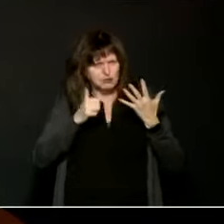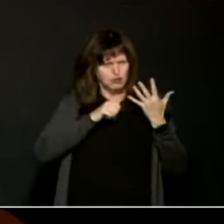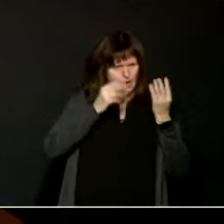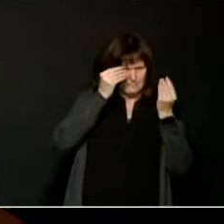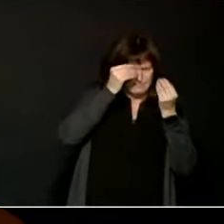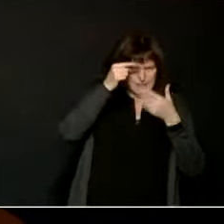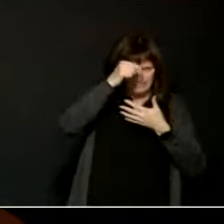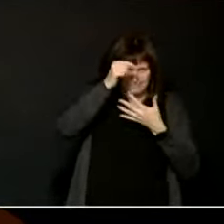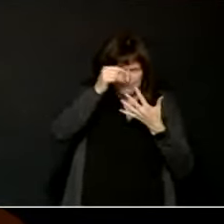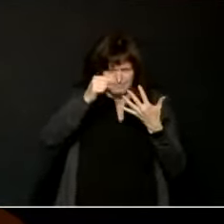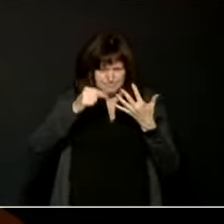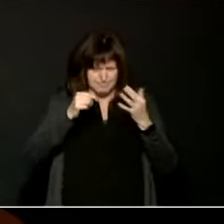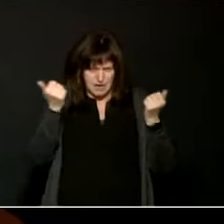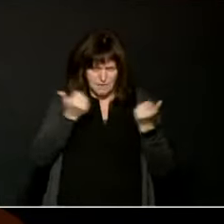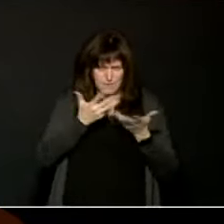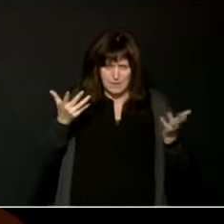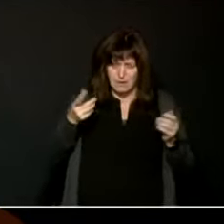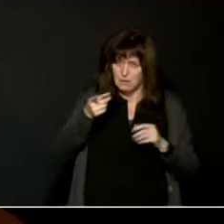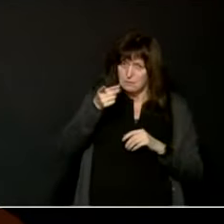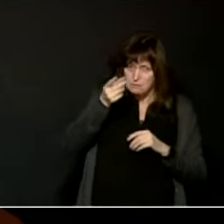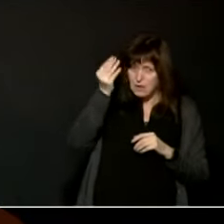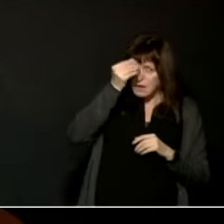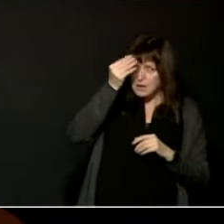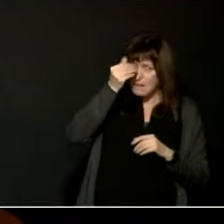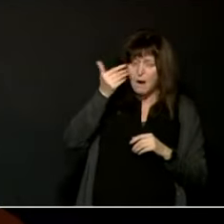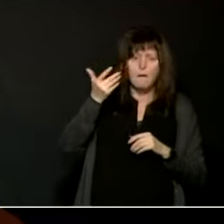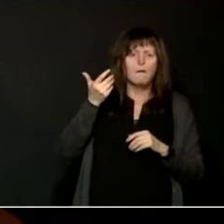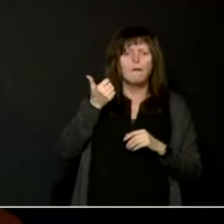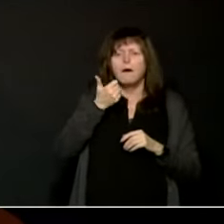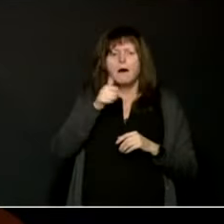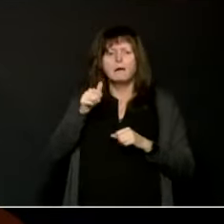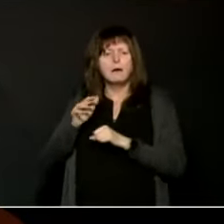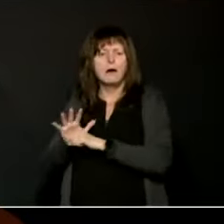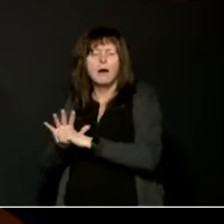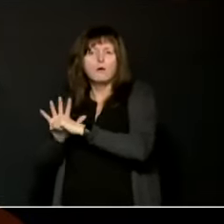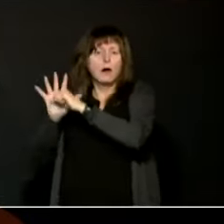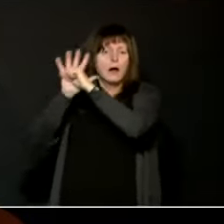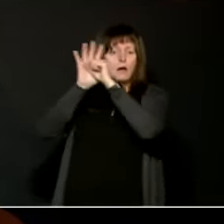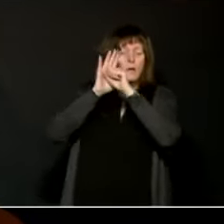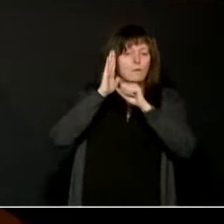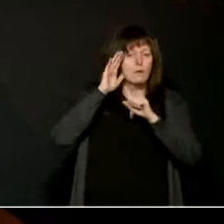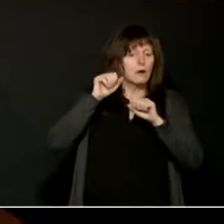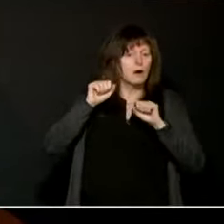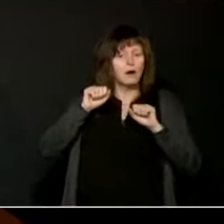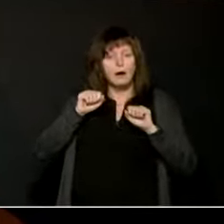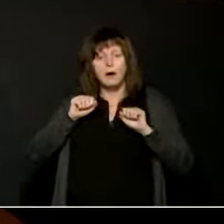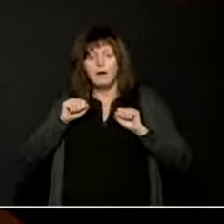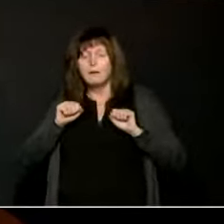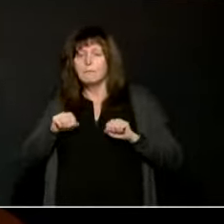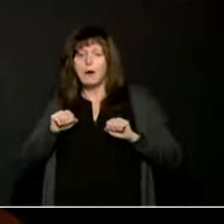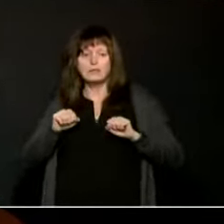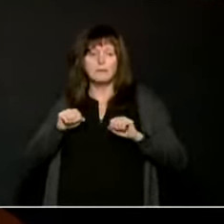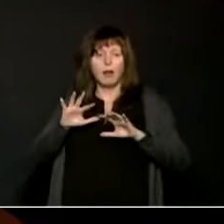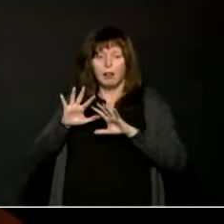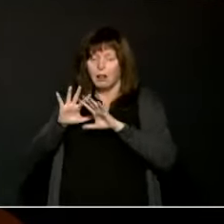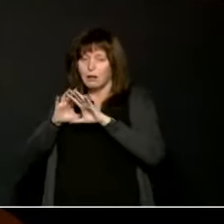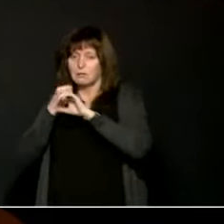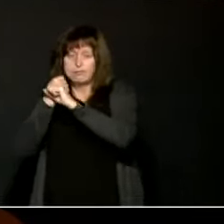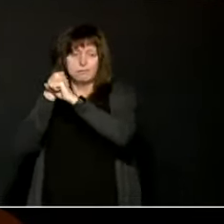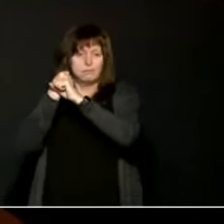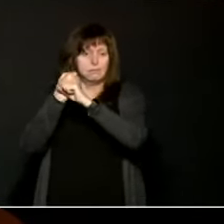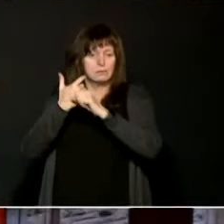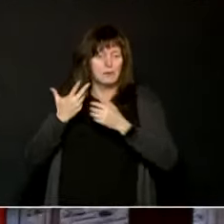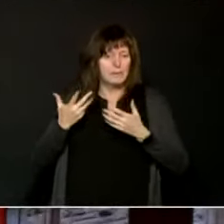back into lockdown, and which ones might they be, so that people might know that they need to double down on their